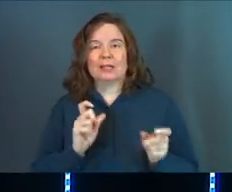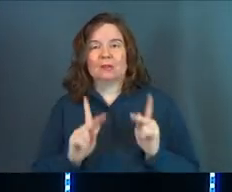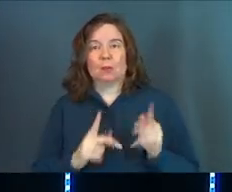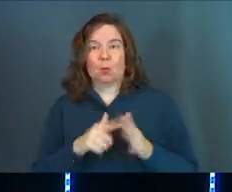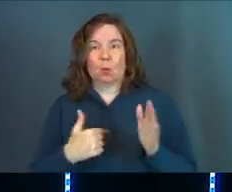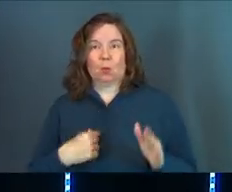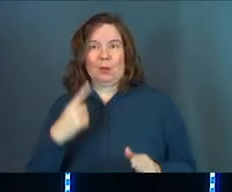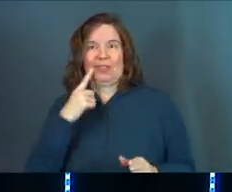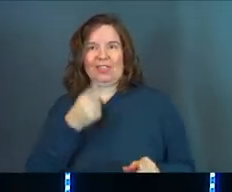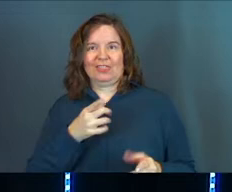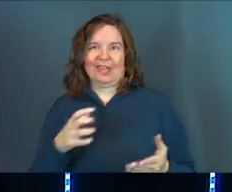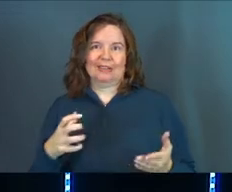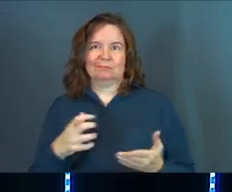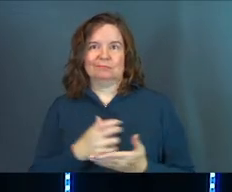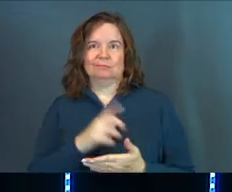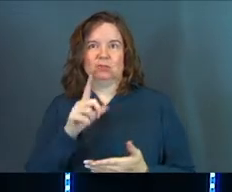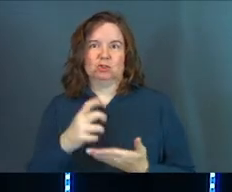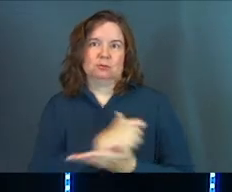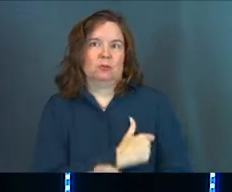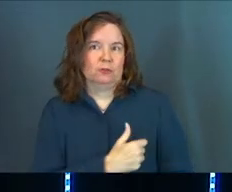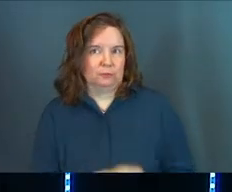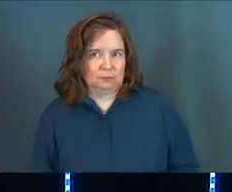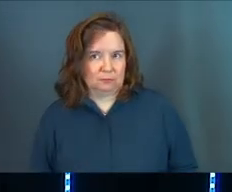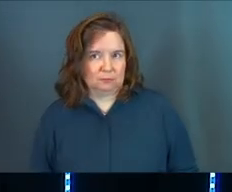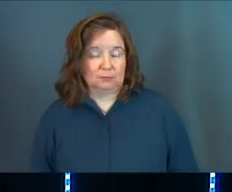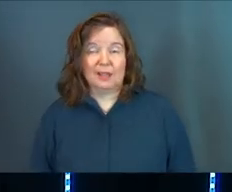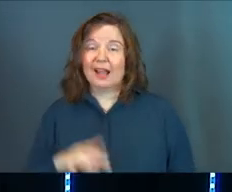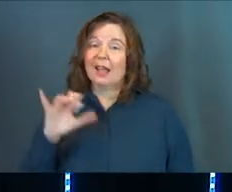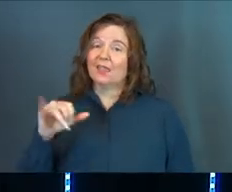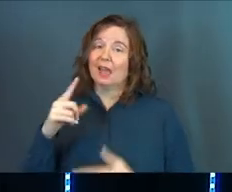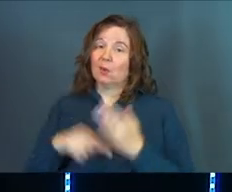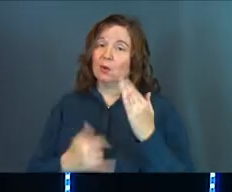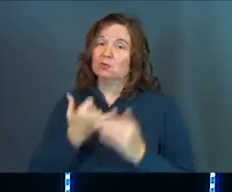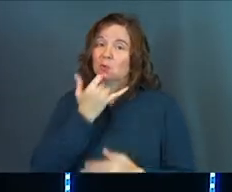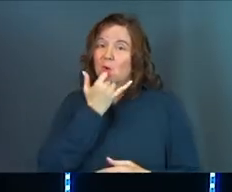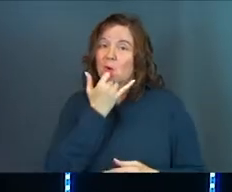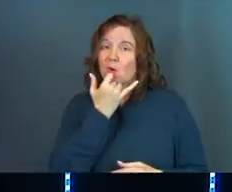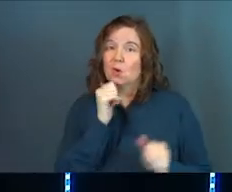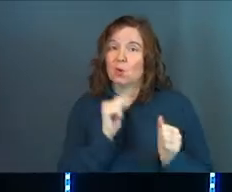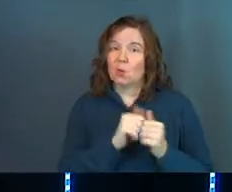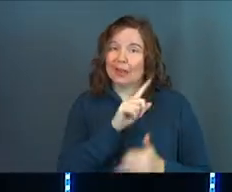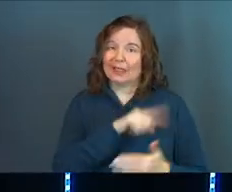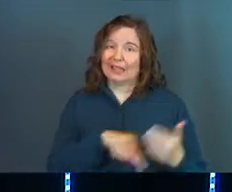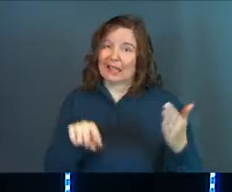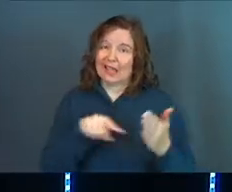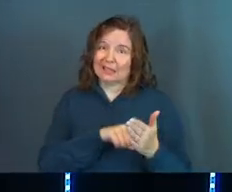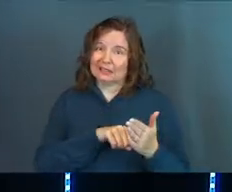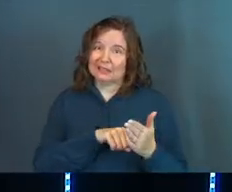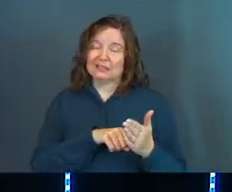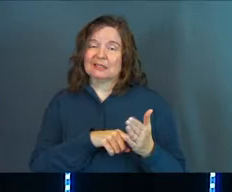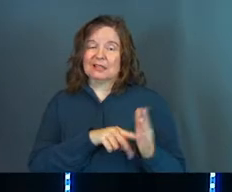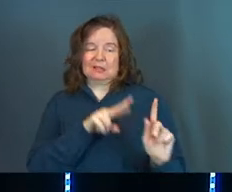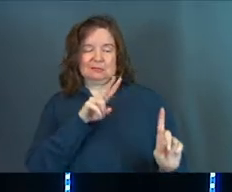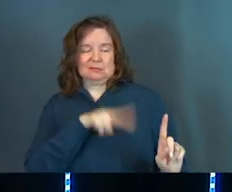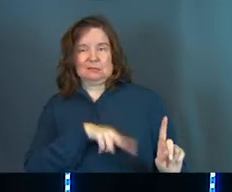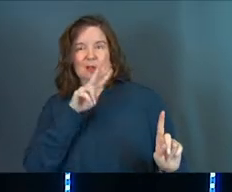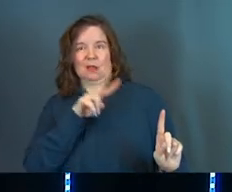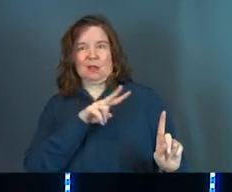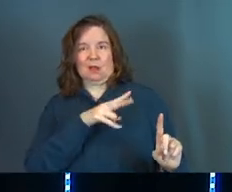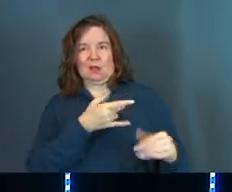people what we think they deserve. And that's what's wrong with canceling and shunning